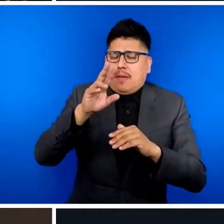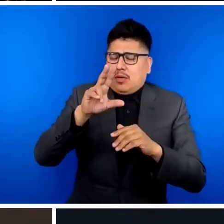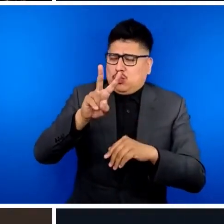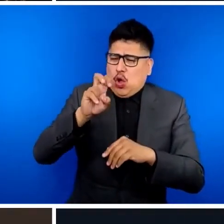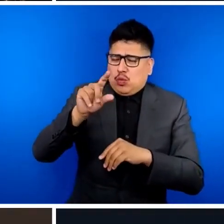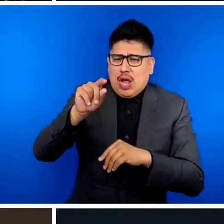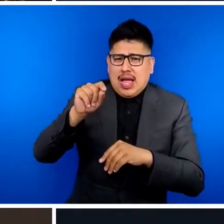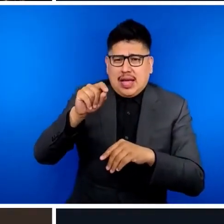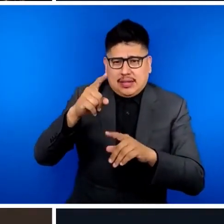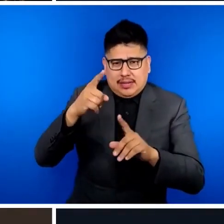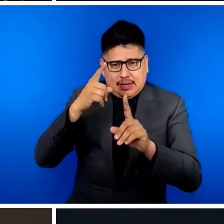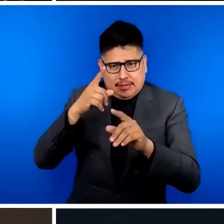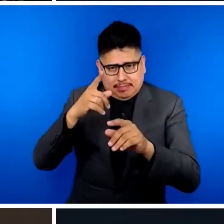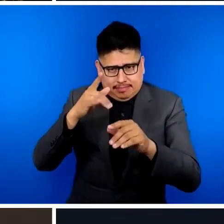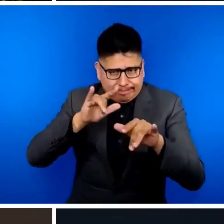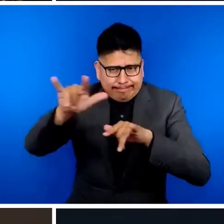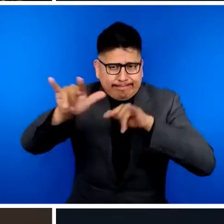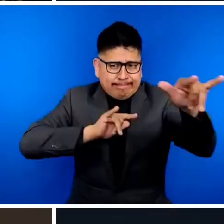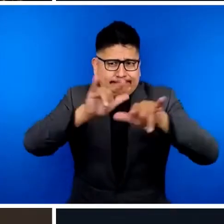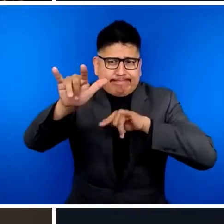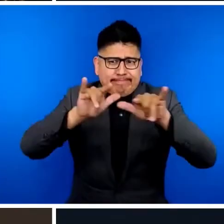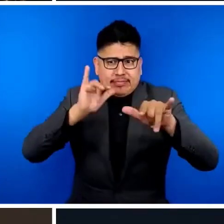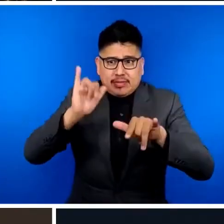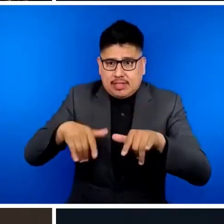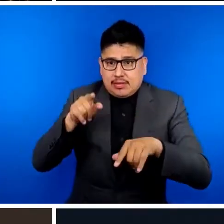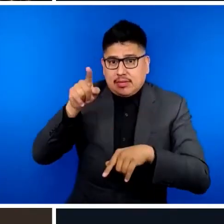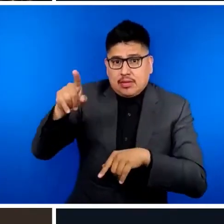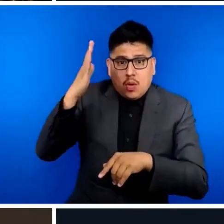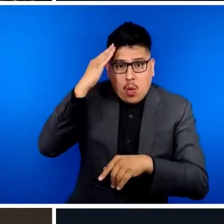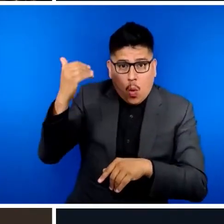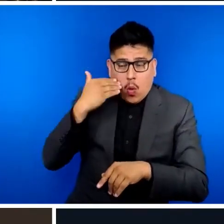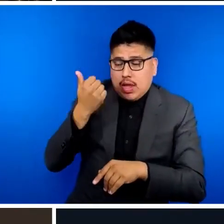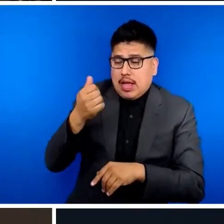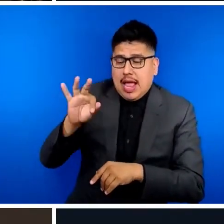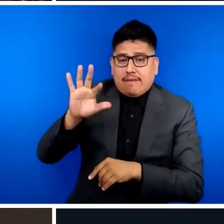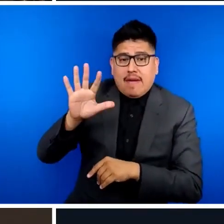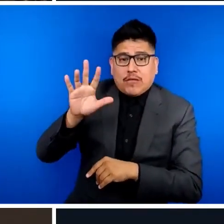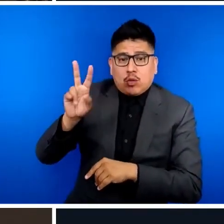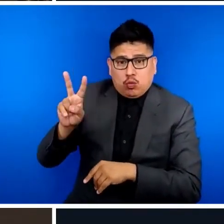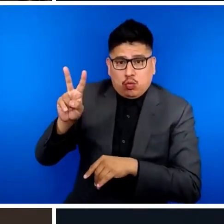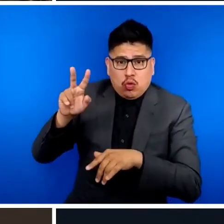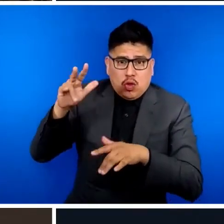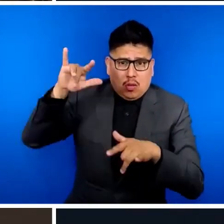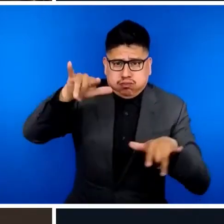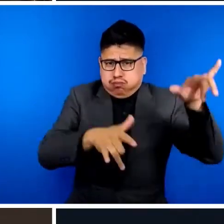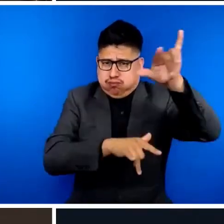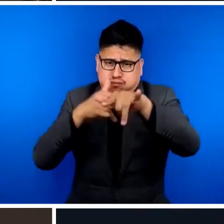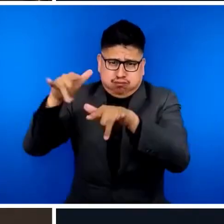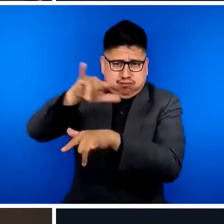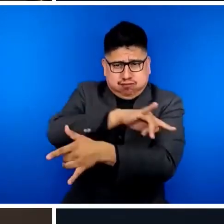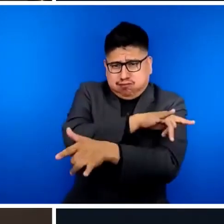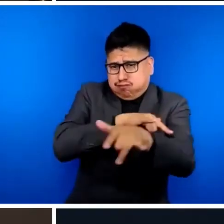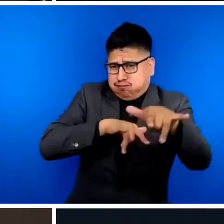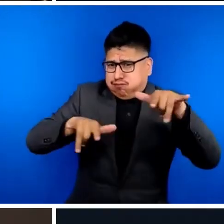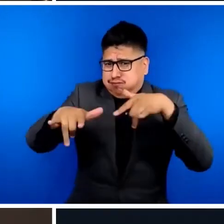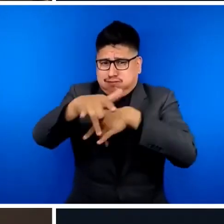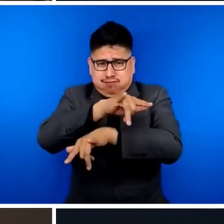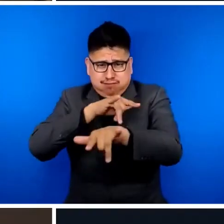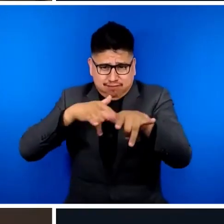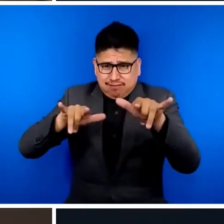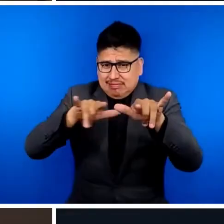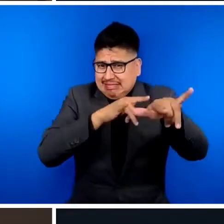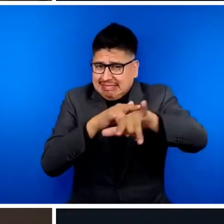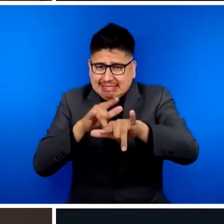the dogfight of a lifetime, legendary dogfight. Flying through blizzard conditions,